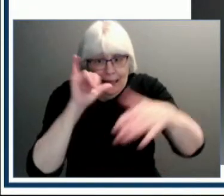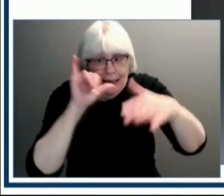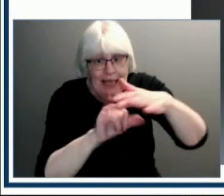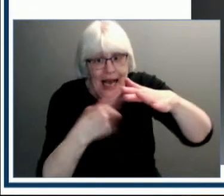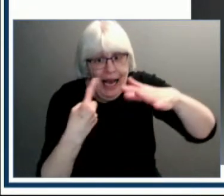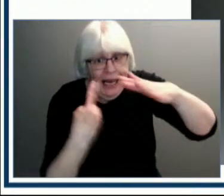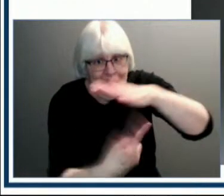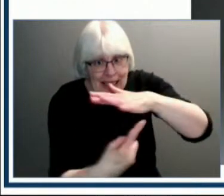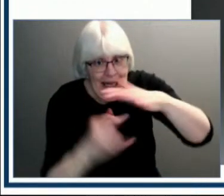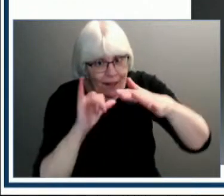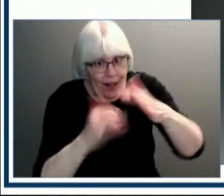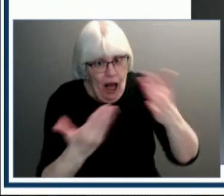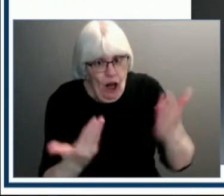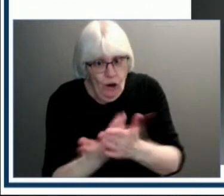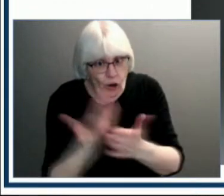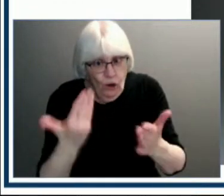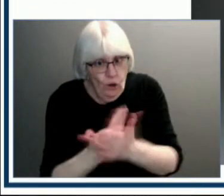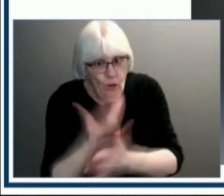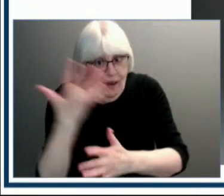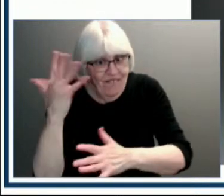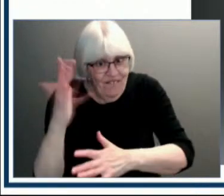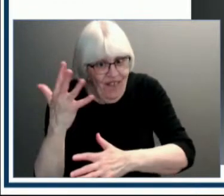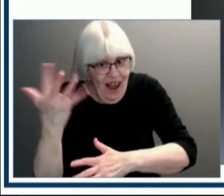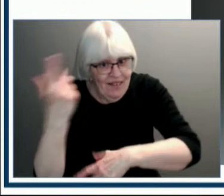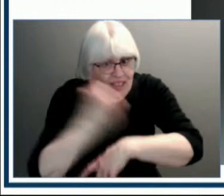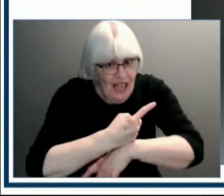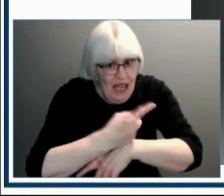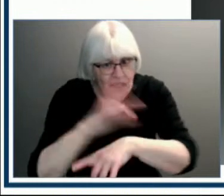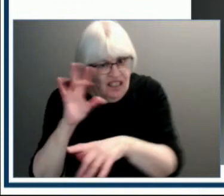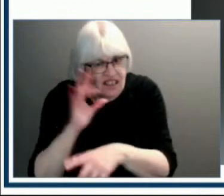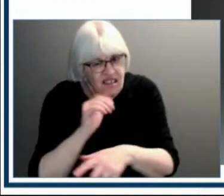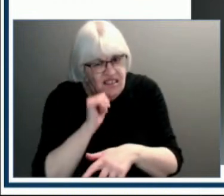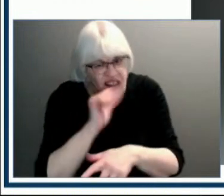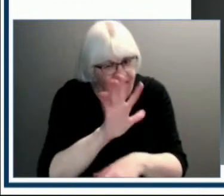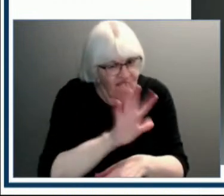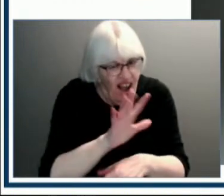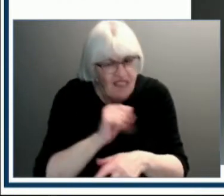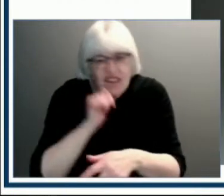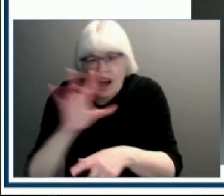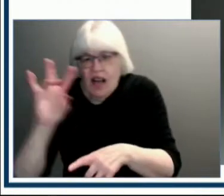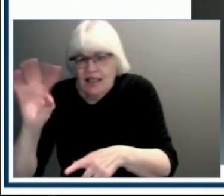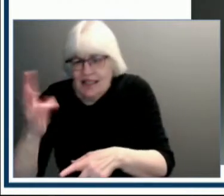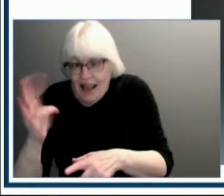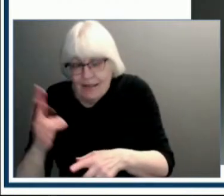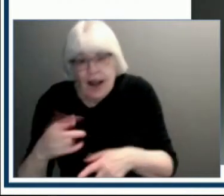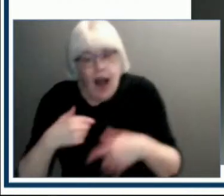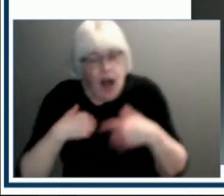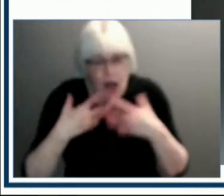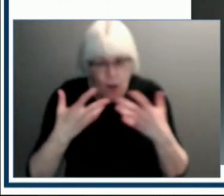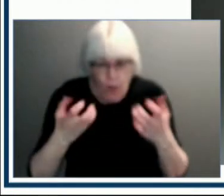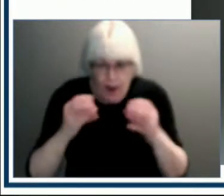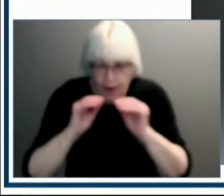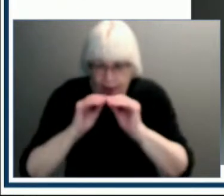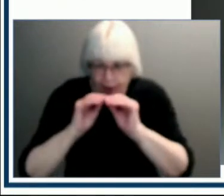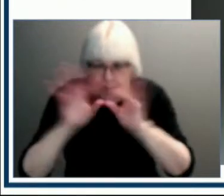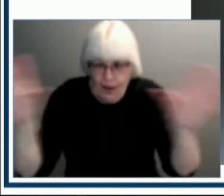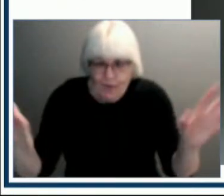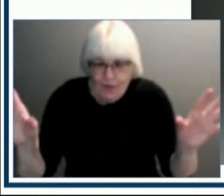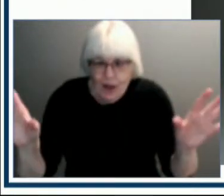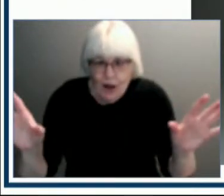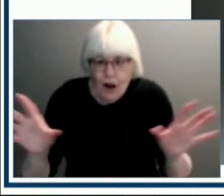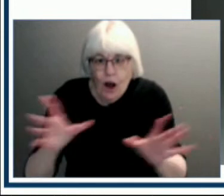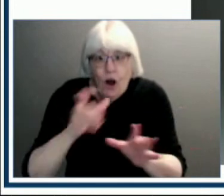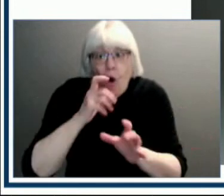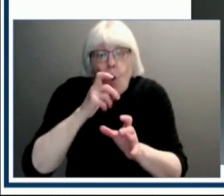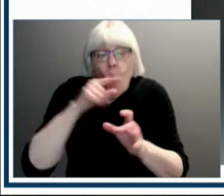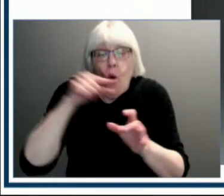5? So let's be clear. That is for people who are cases for 7 days down from